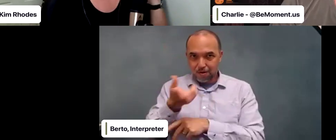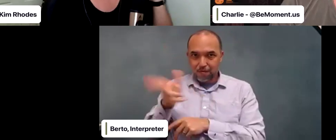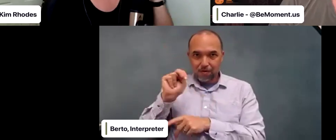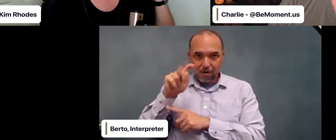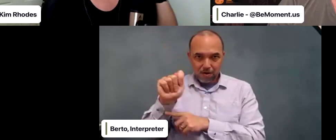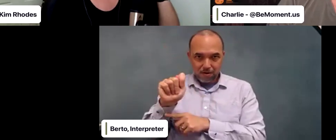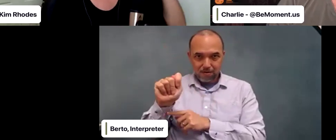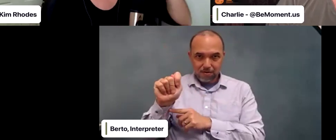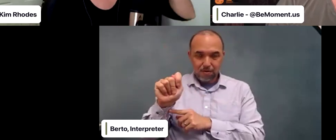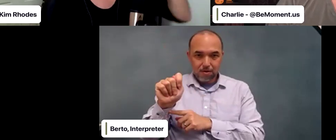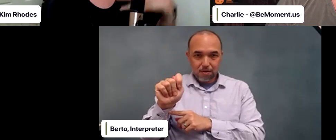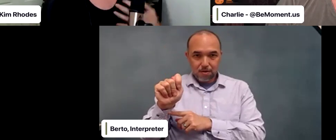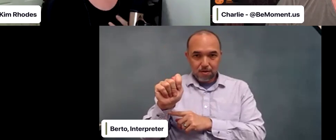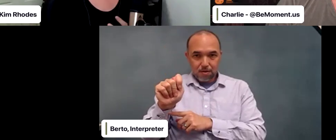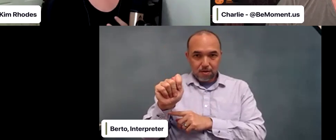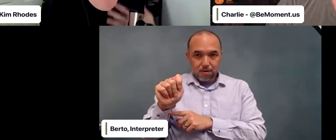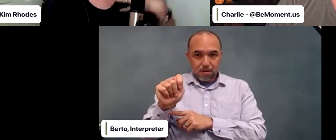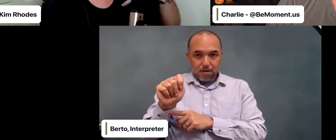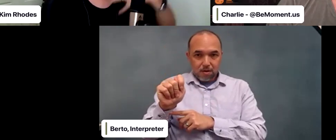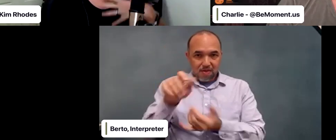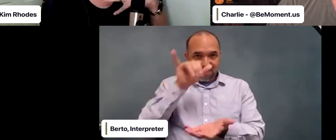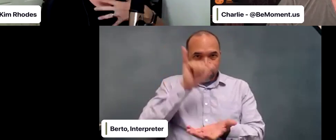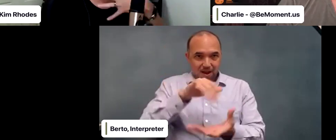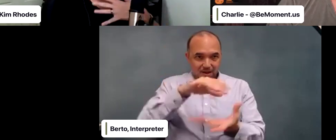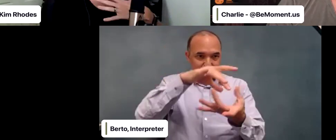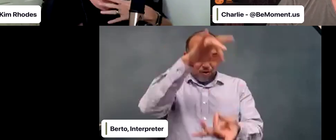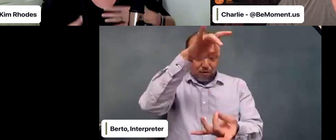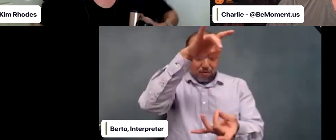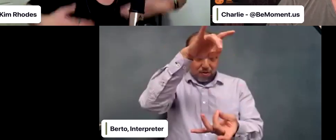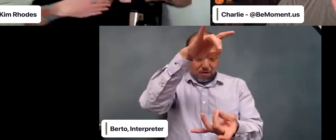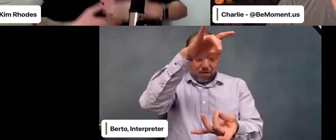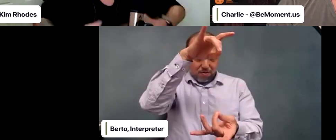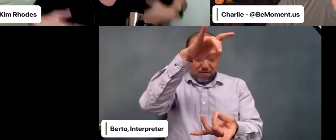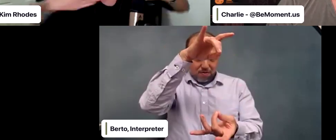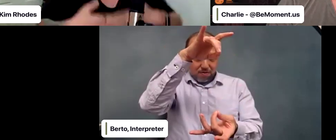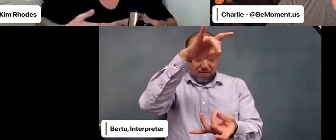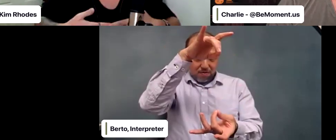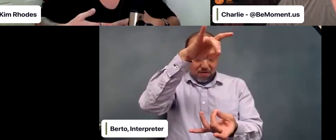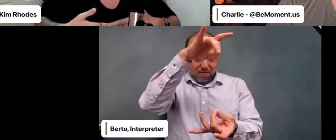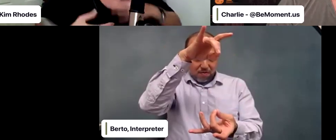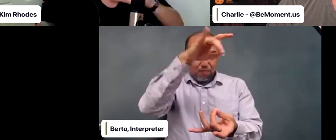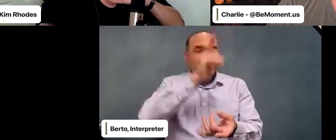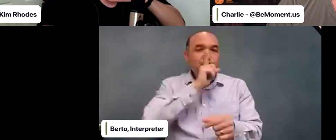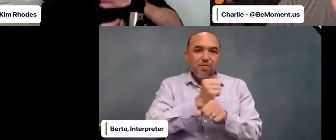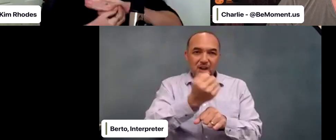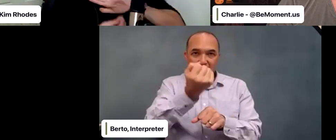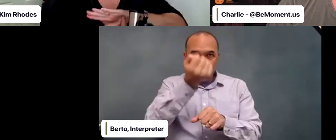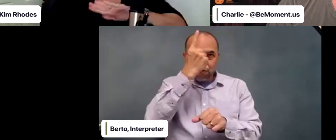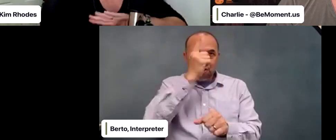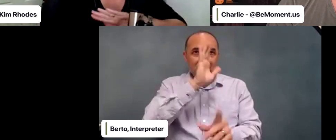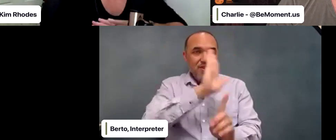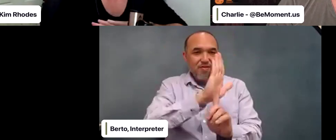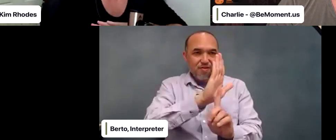where a being so identifies self with